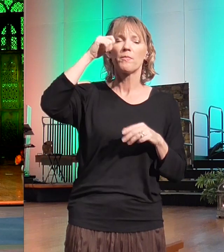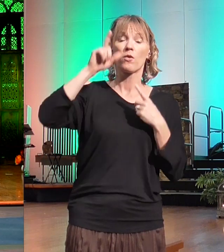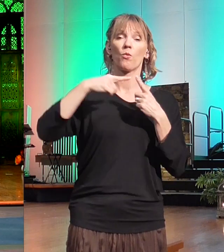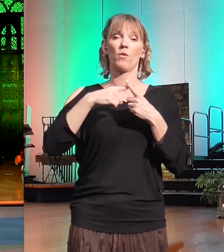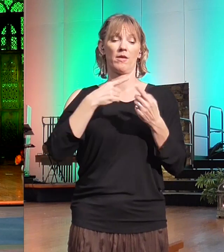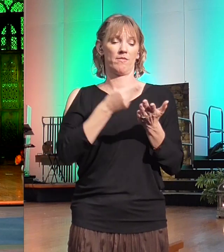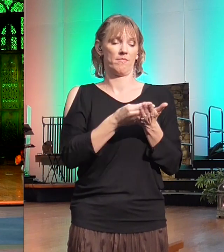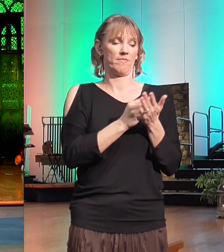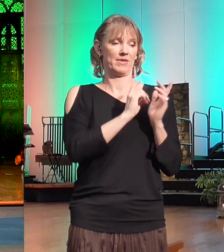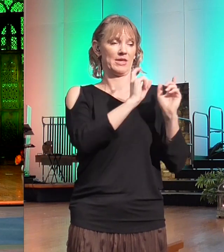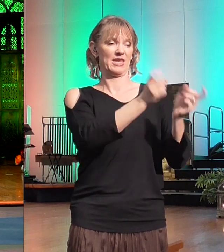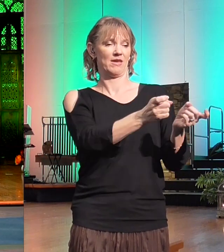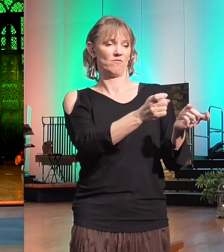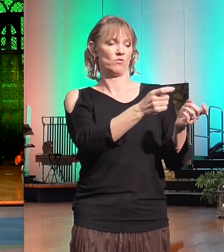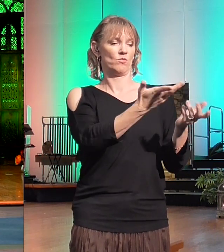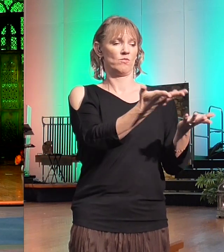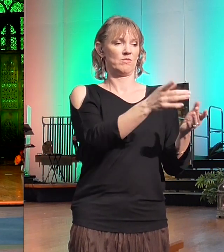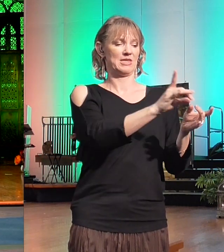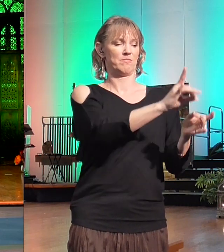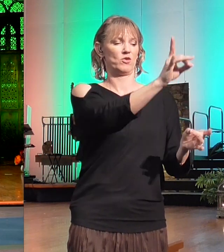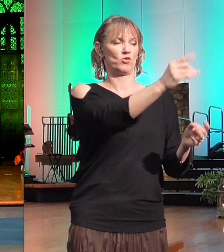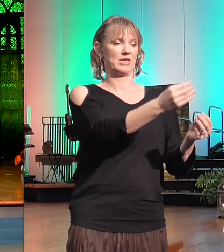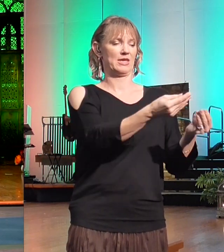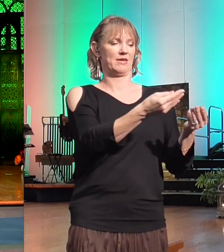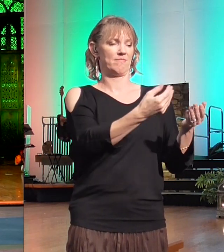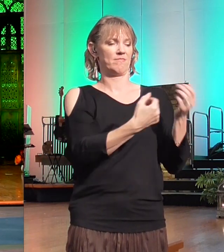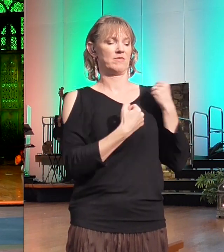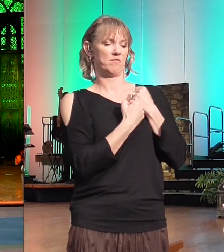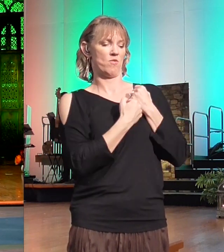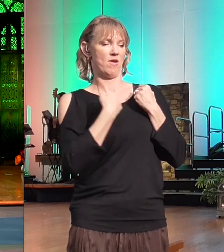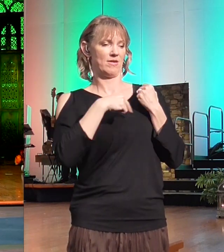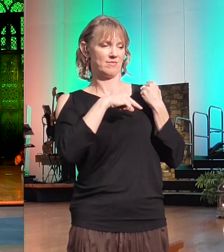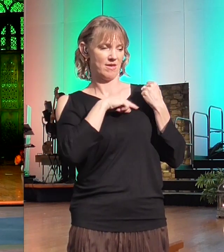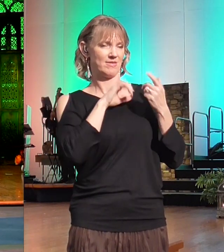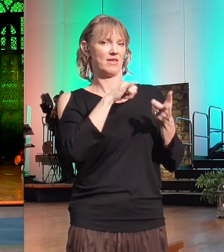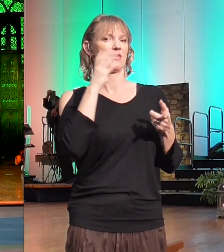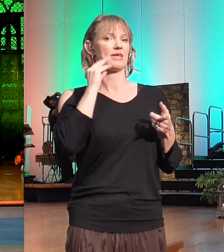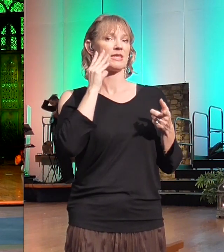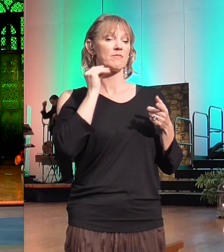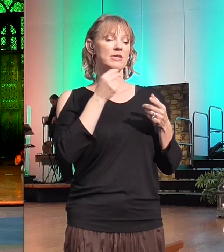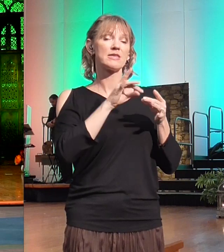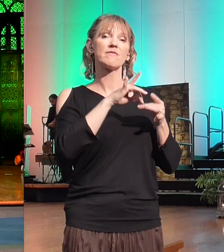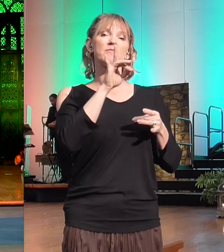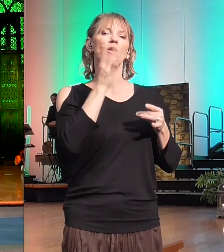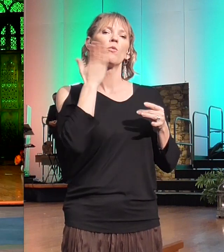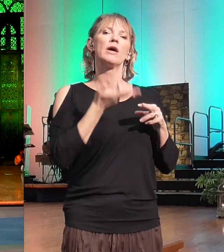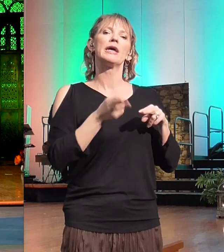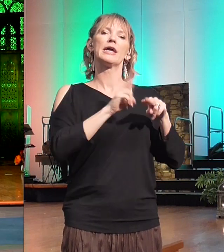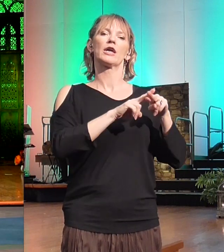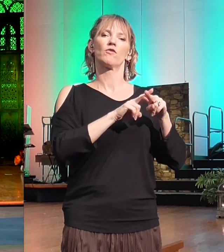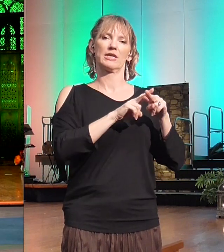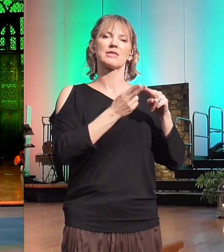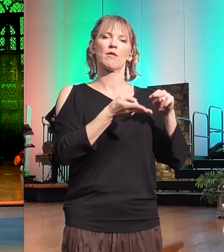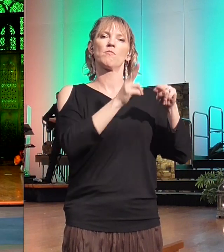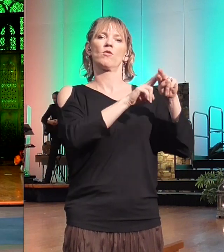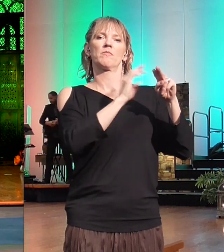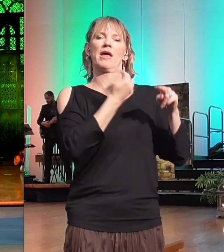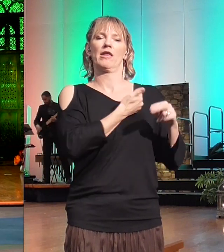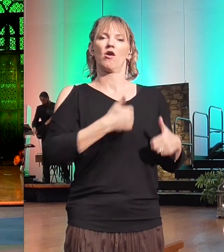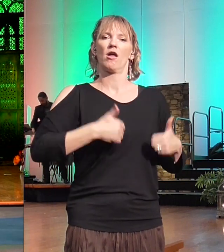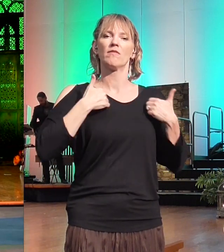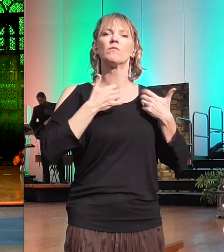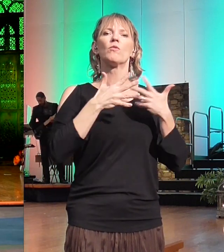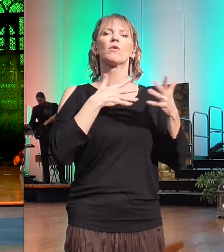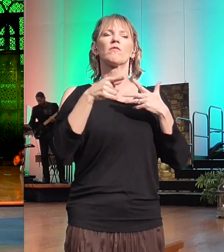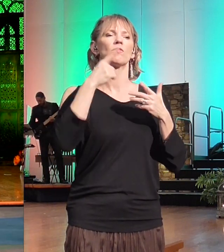what spiritually feeds us, that experience of spirit increases and multiplies in our lives. So whatever you choose to